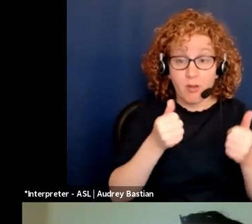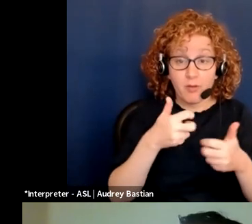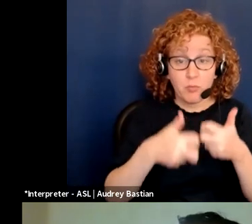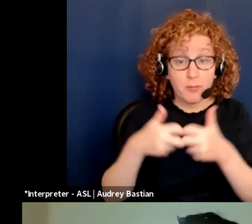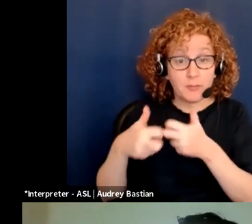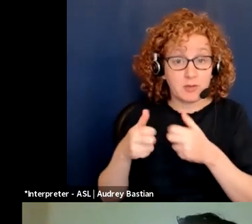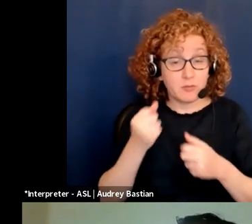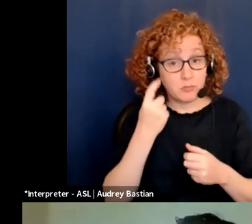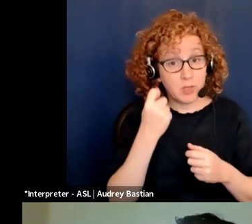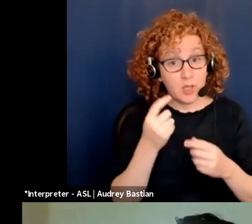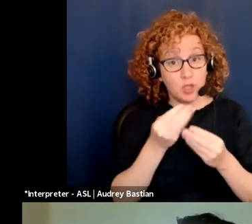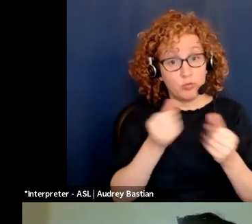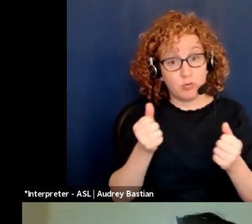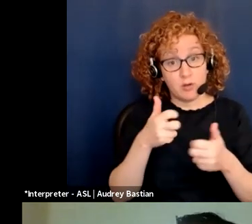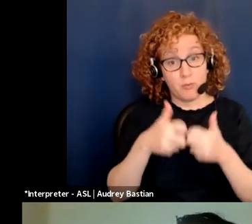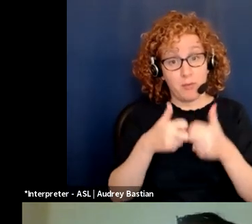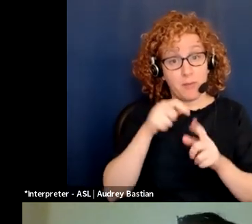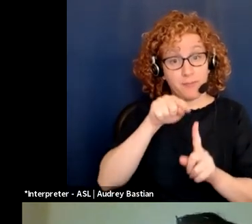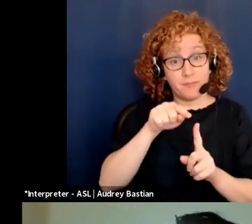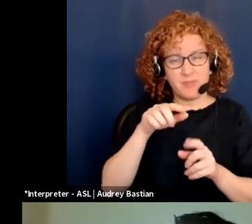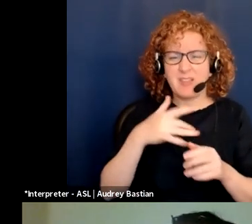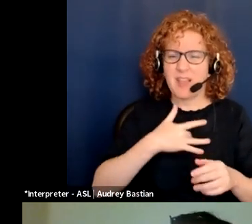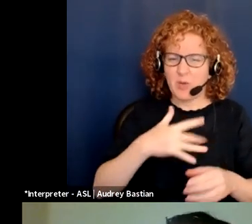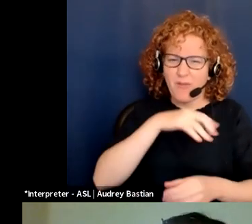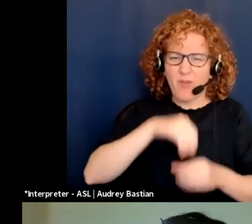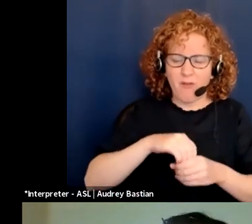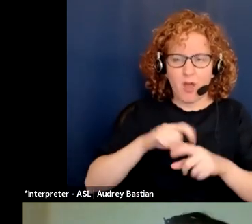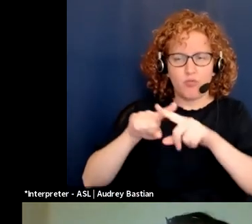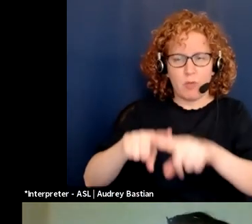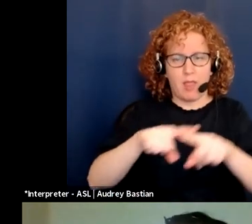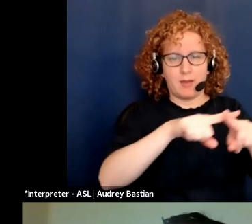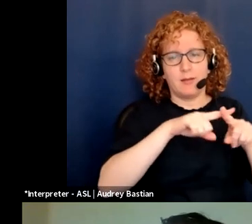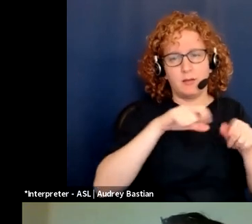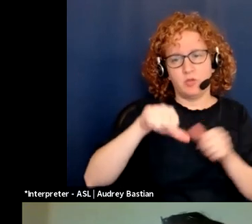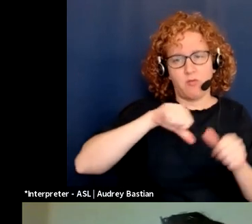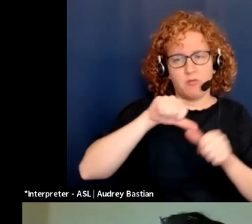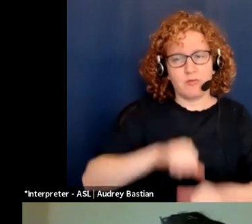the solution to the problem usually involves relying on each other.